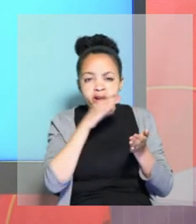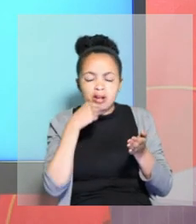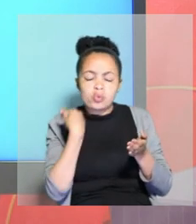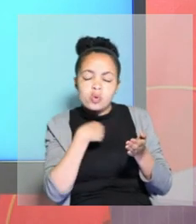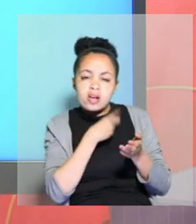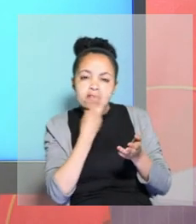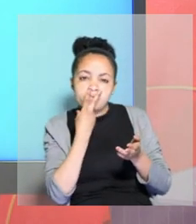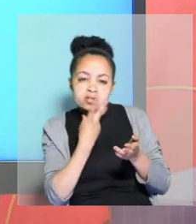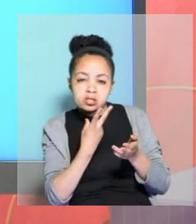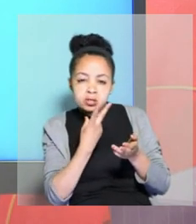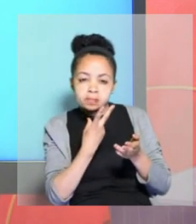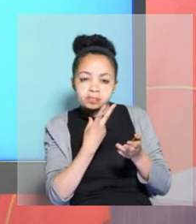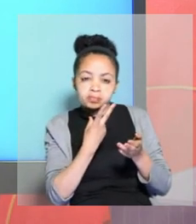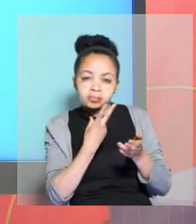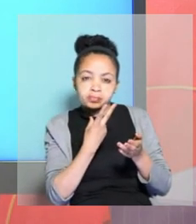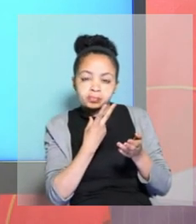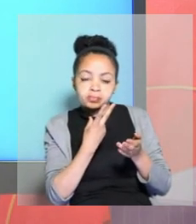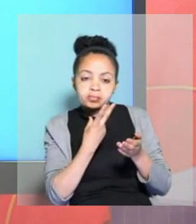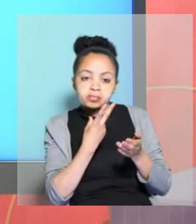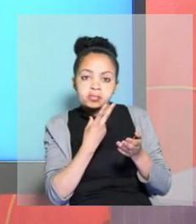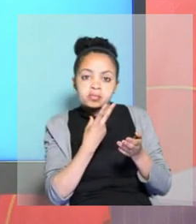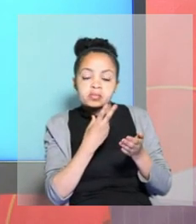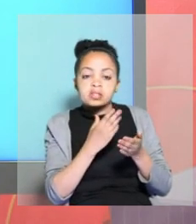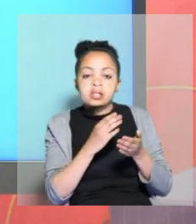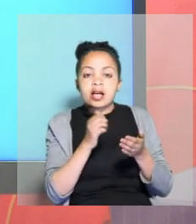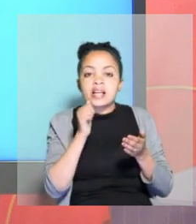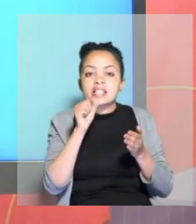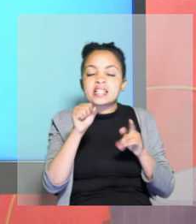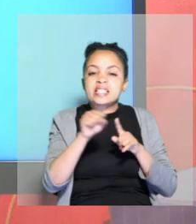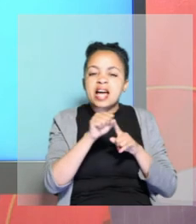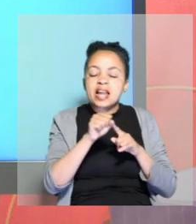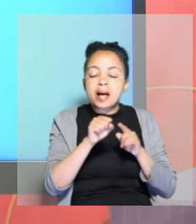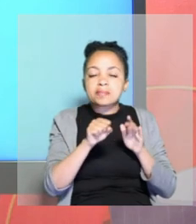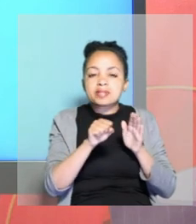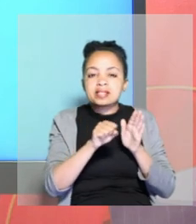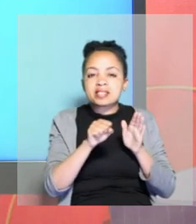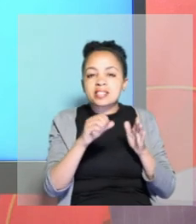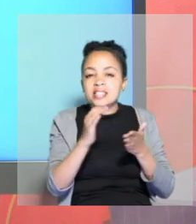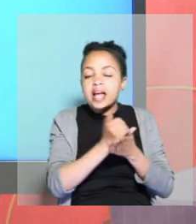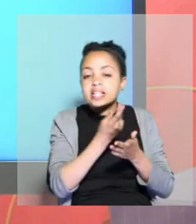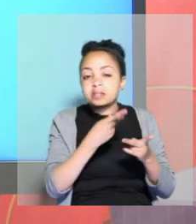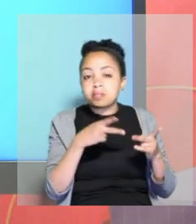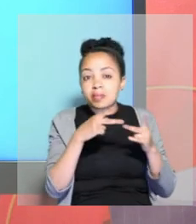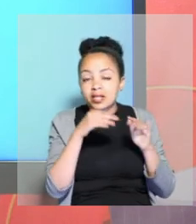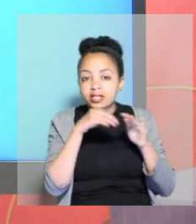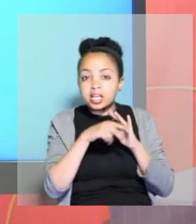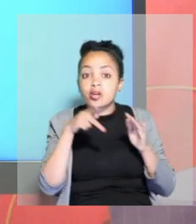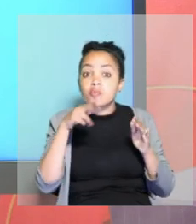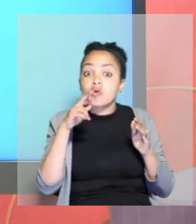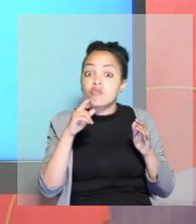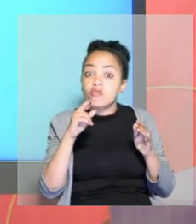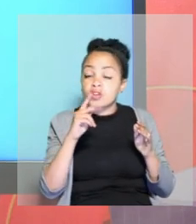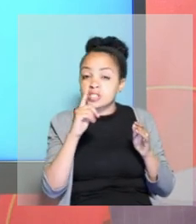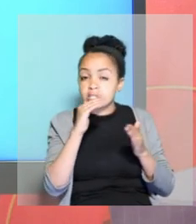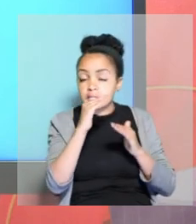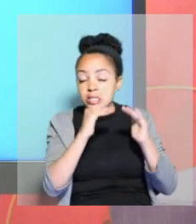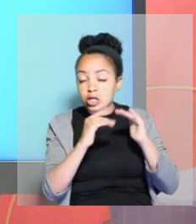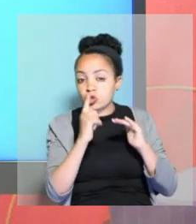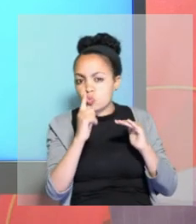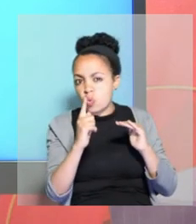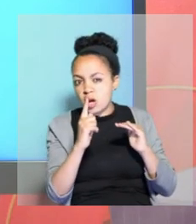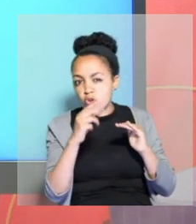have seen as close over and the synapse can be takes place during prophets one stage of meiosis